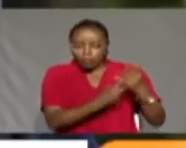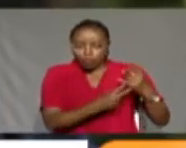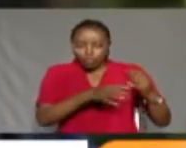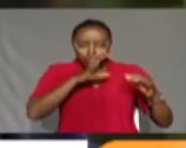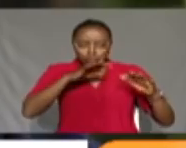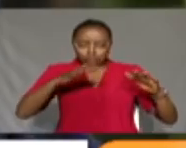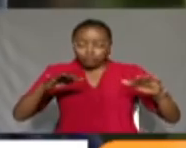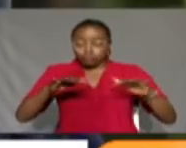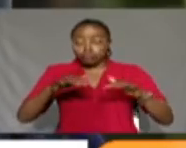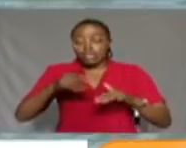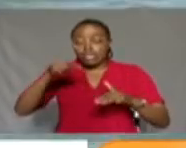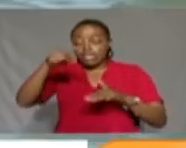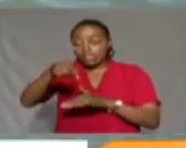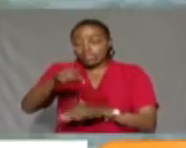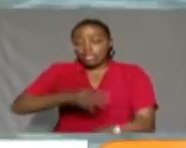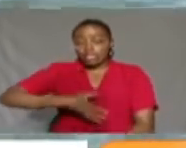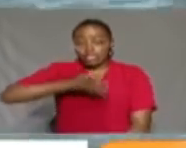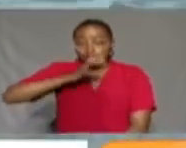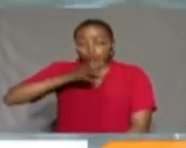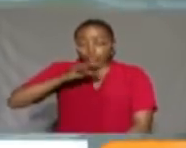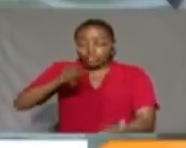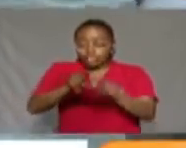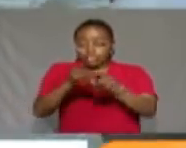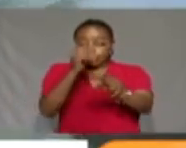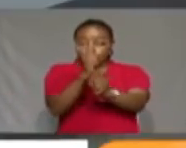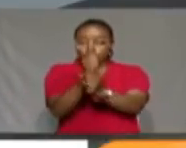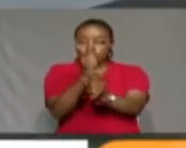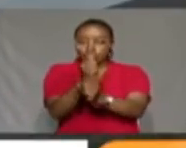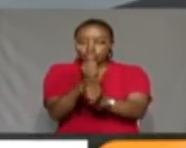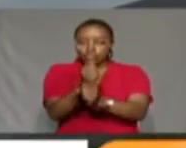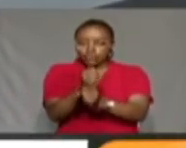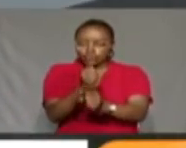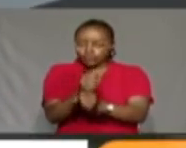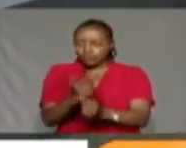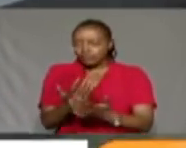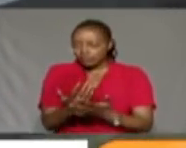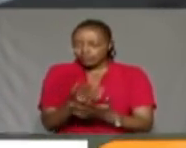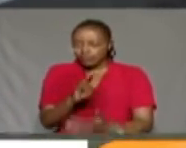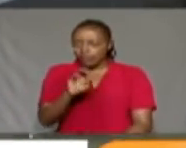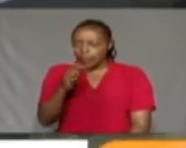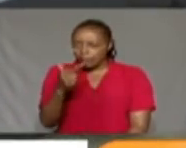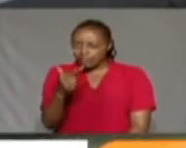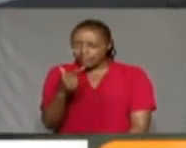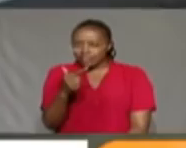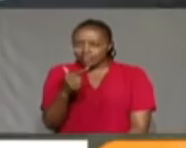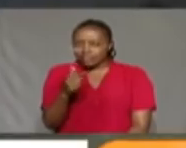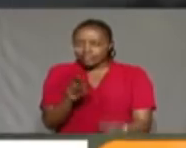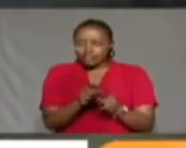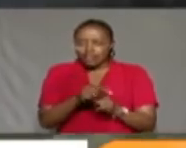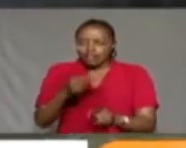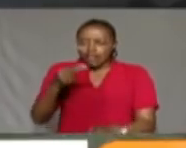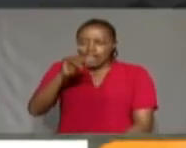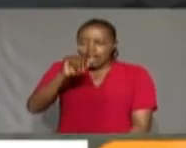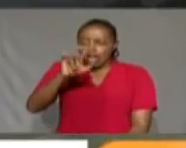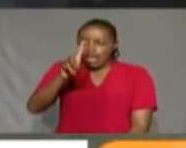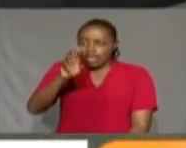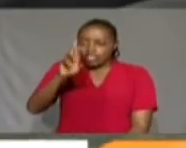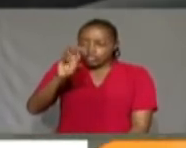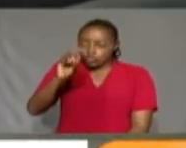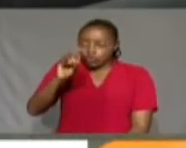or in water. We also do beach reconnaissance, We also do hydrographic